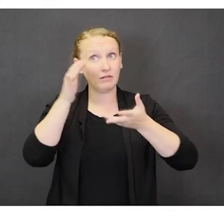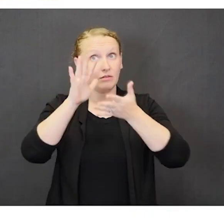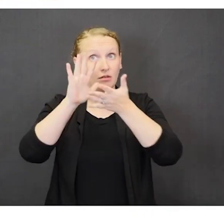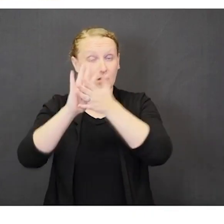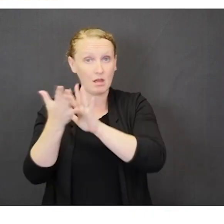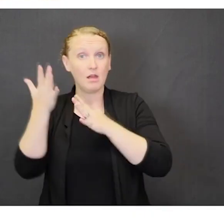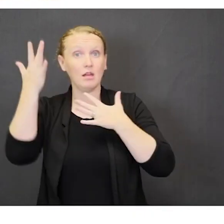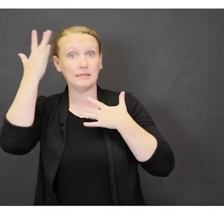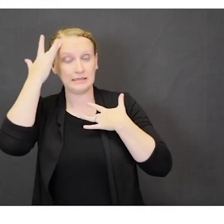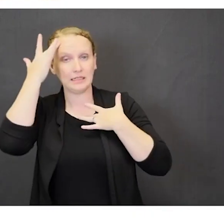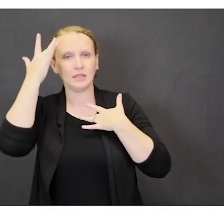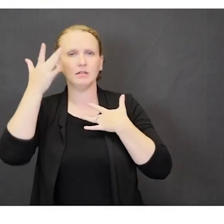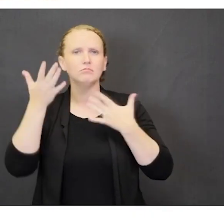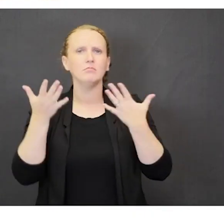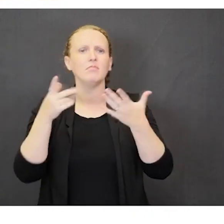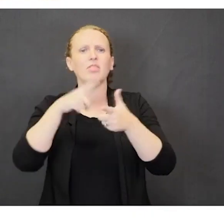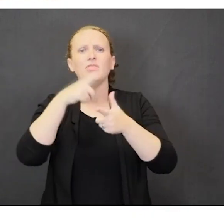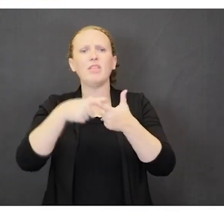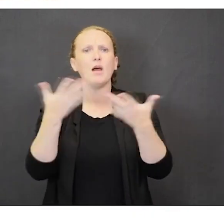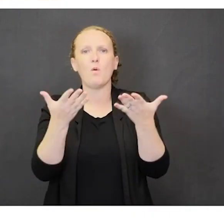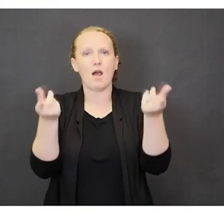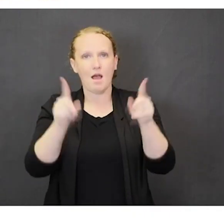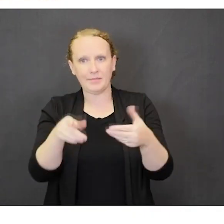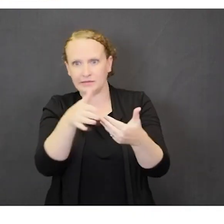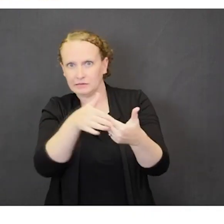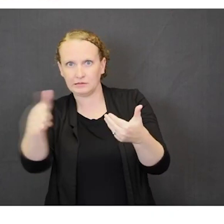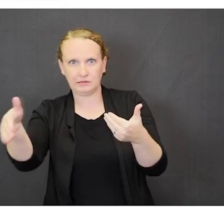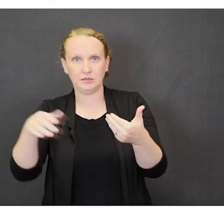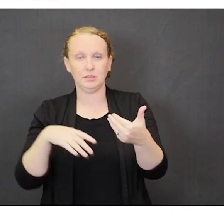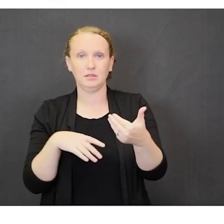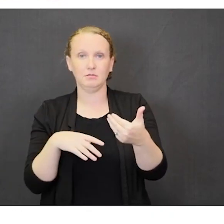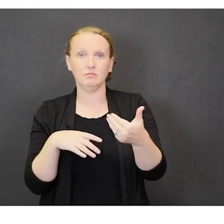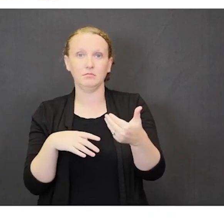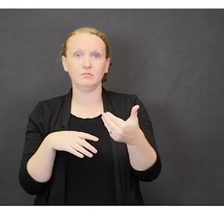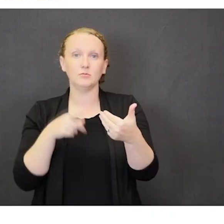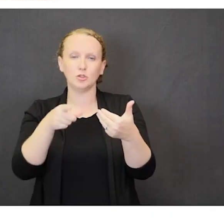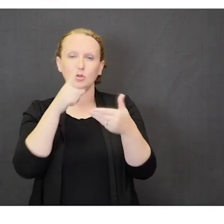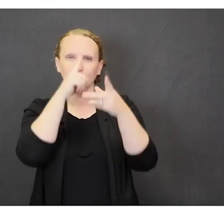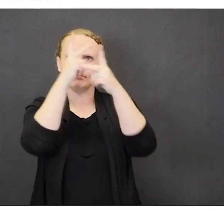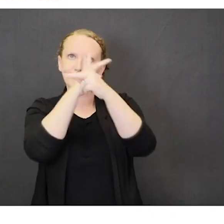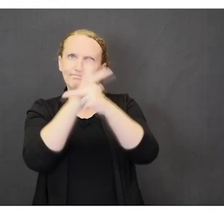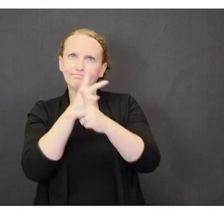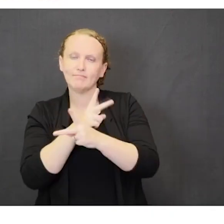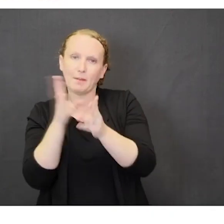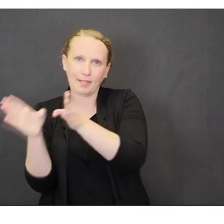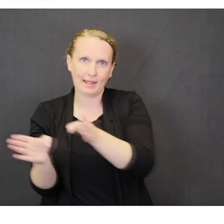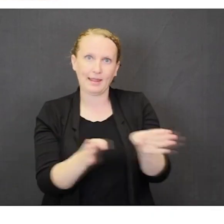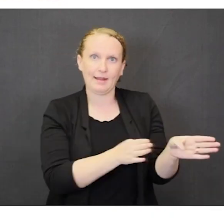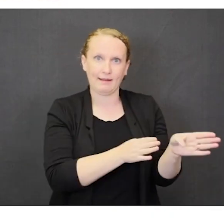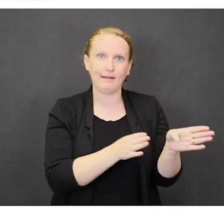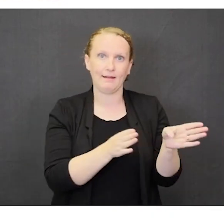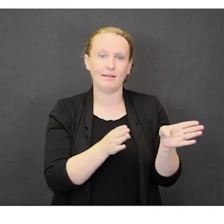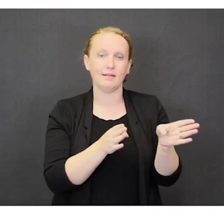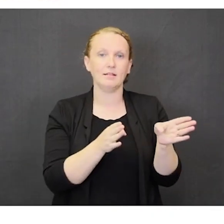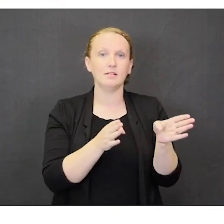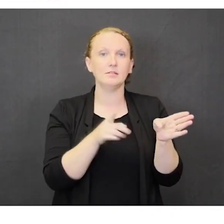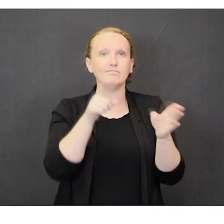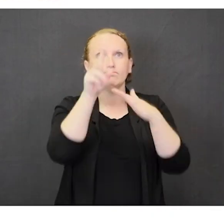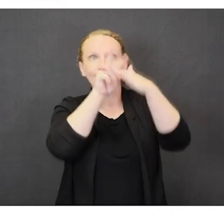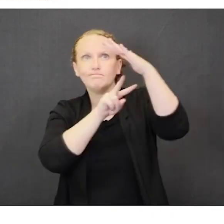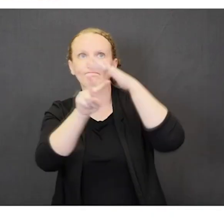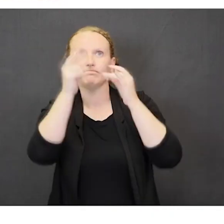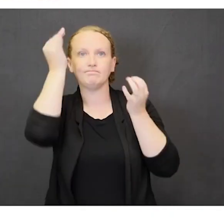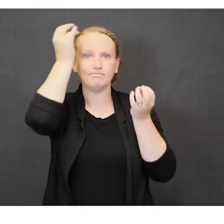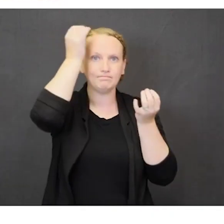what? And come up with actually a plan. Strategize it so that you take the unknown out of it. So that you've